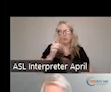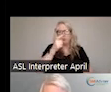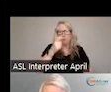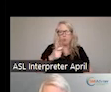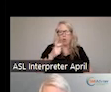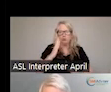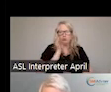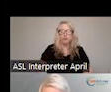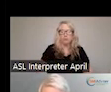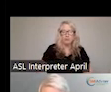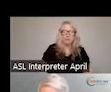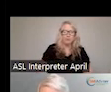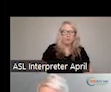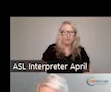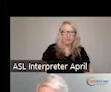All right.